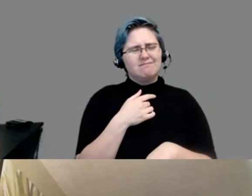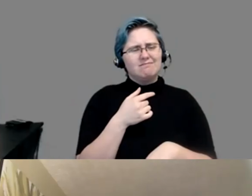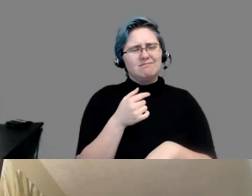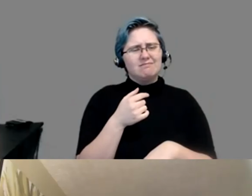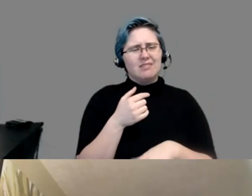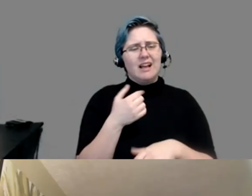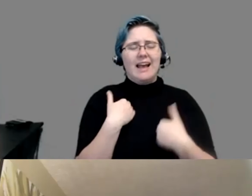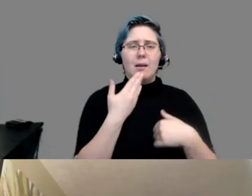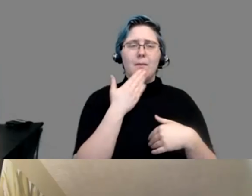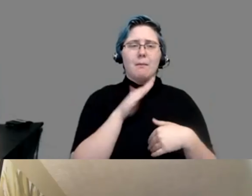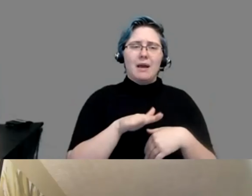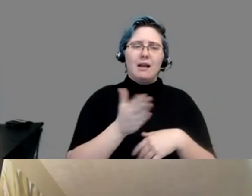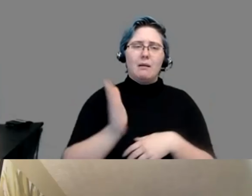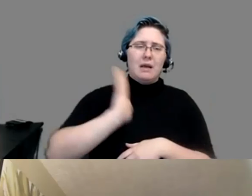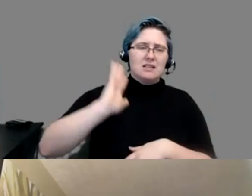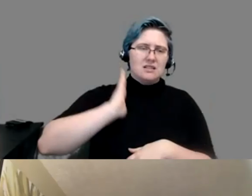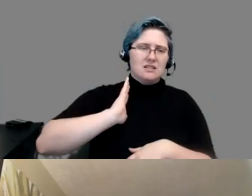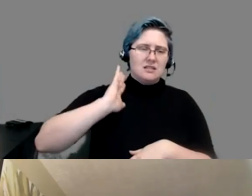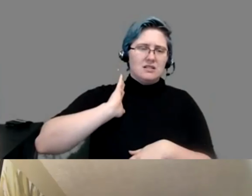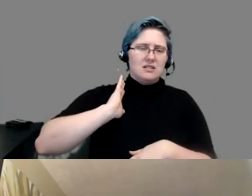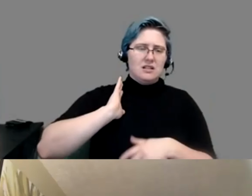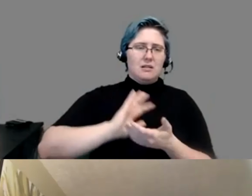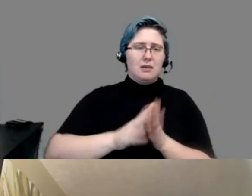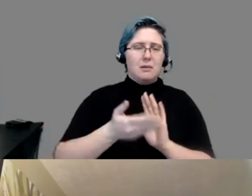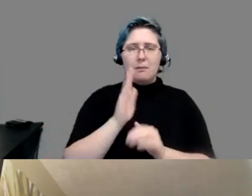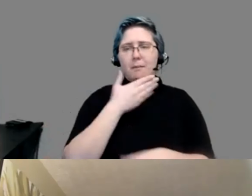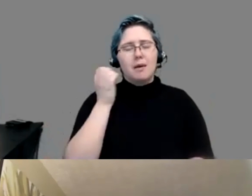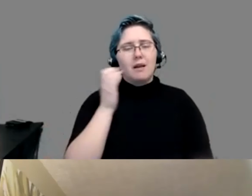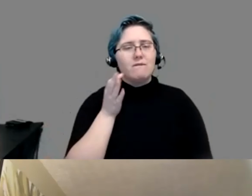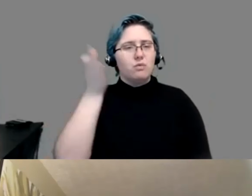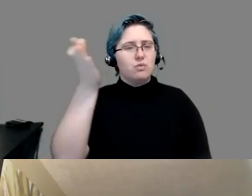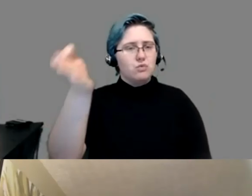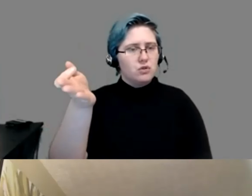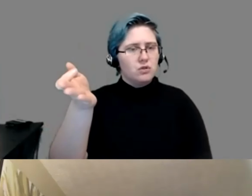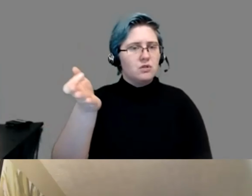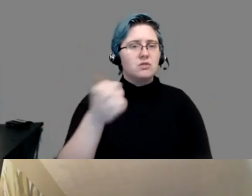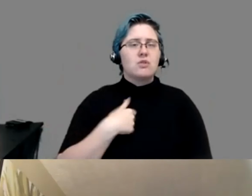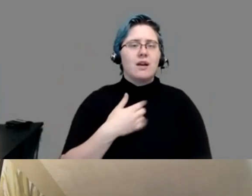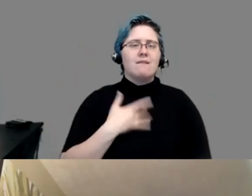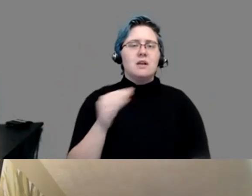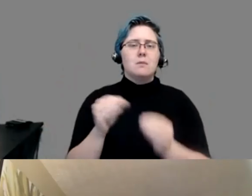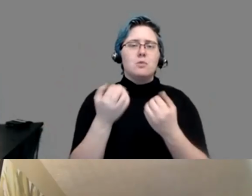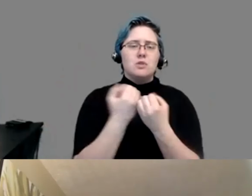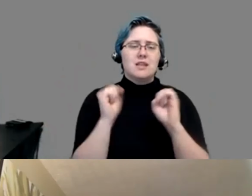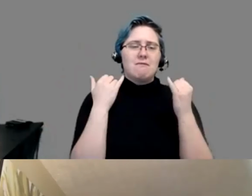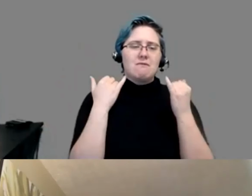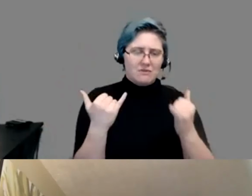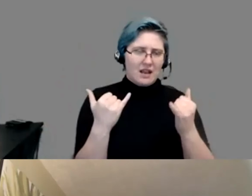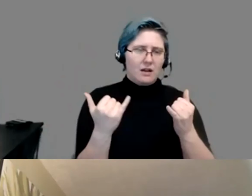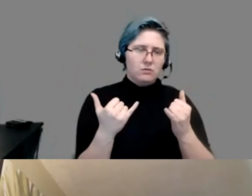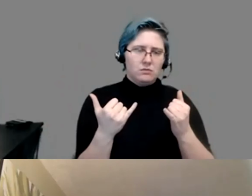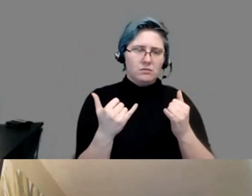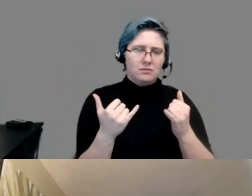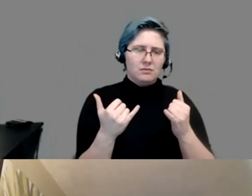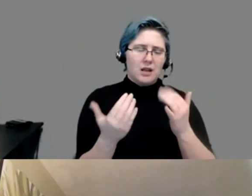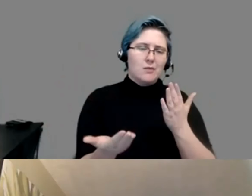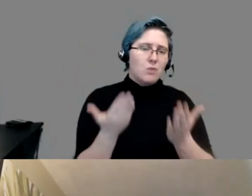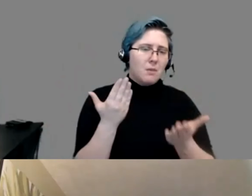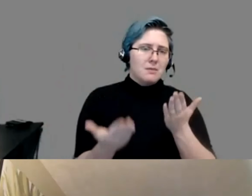a bad past into a better future. So I do feel safer now with that. I